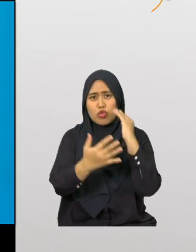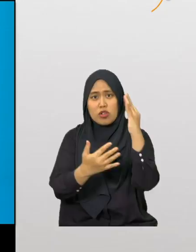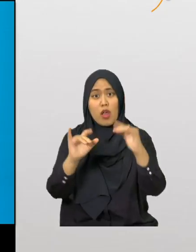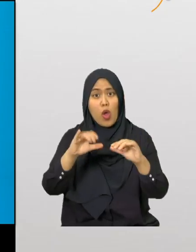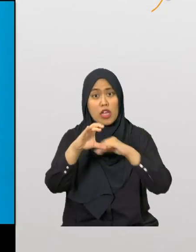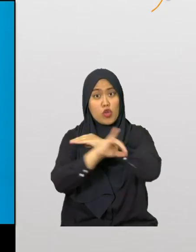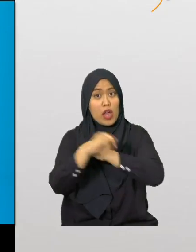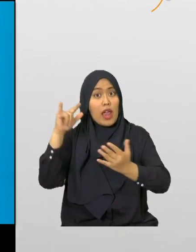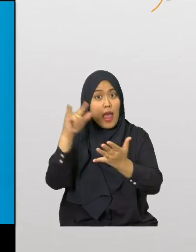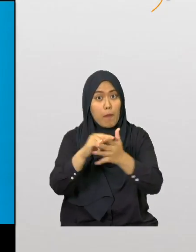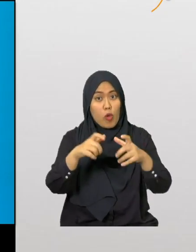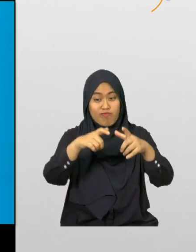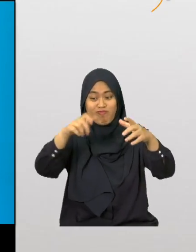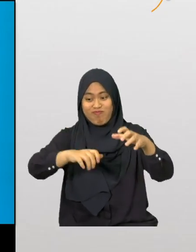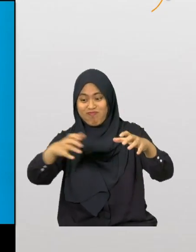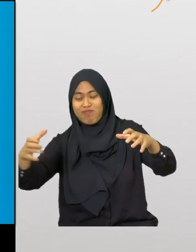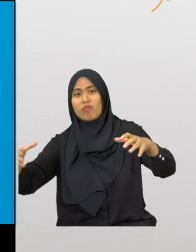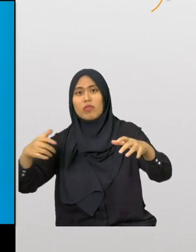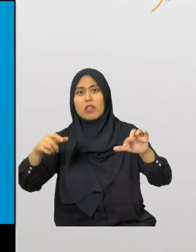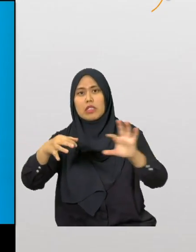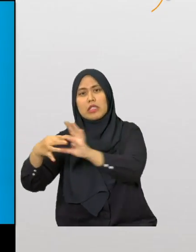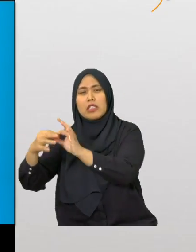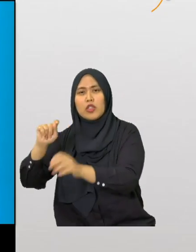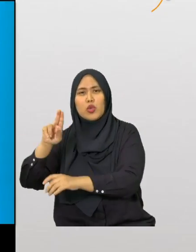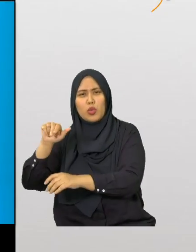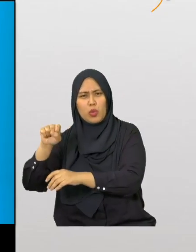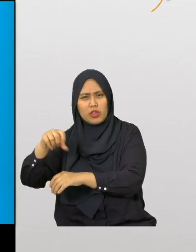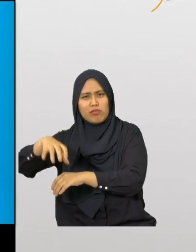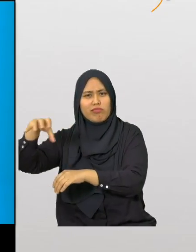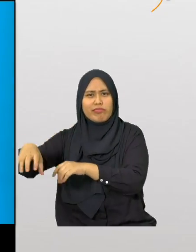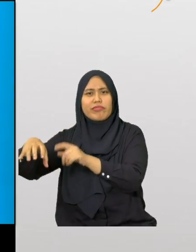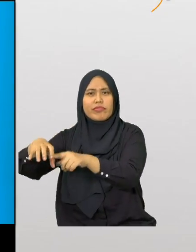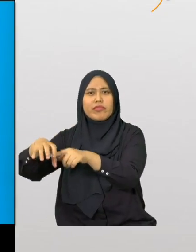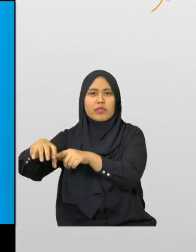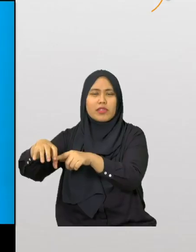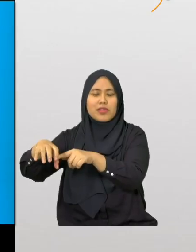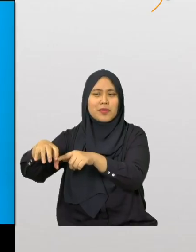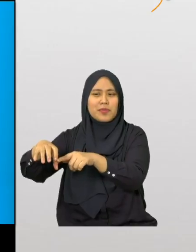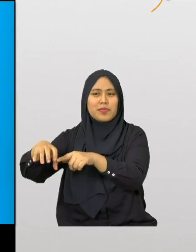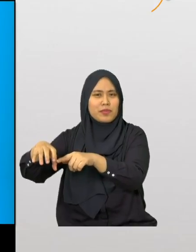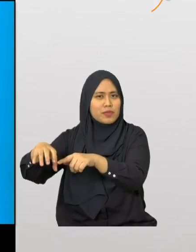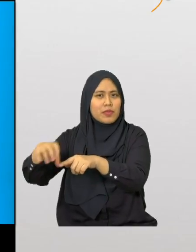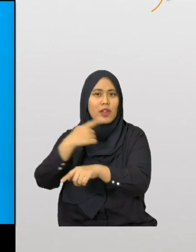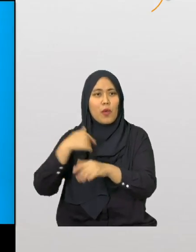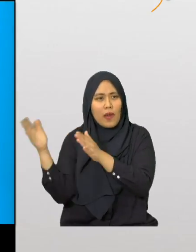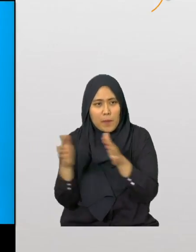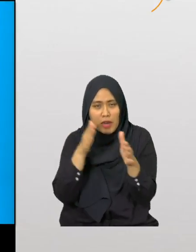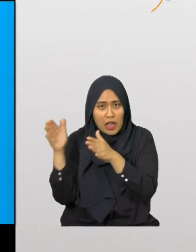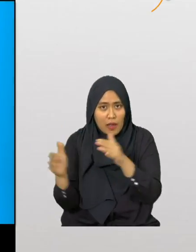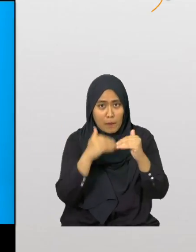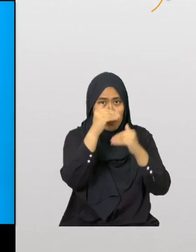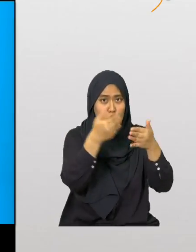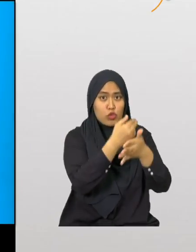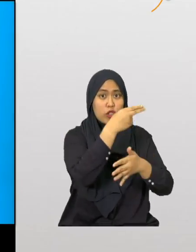moving PSA to Tuas, and building a new city center on the southern waterfront. We are planning and building new HDB